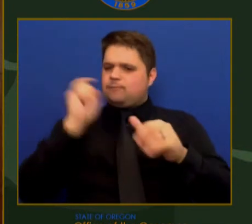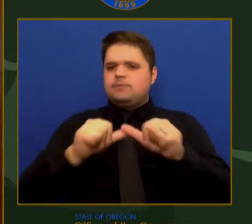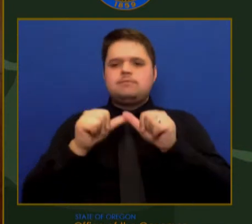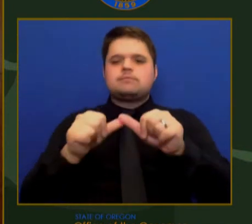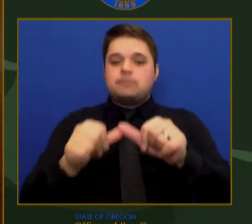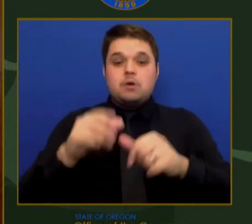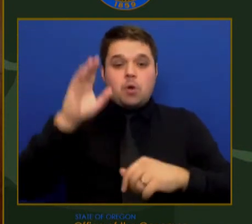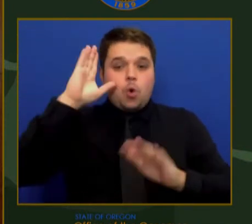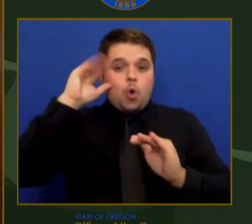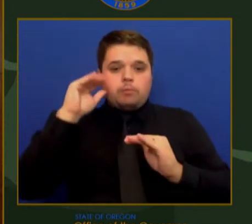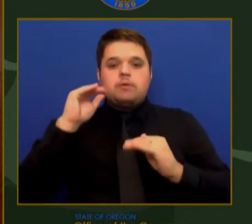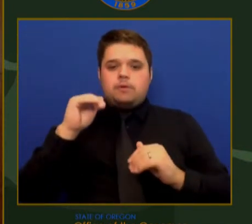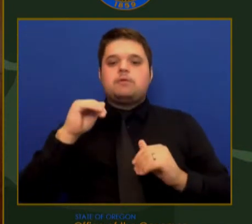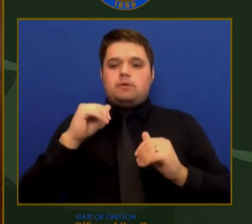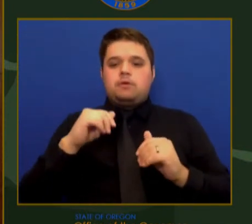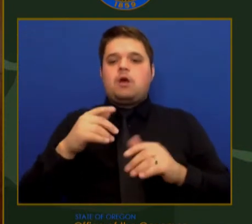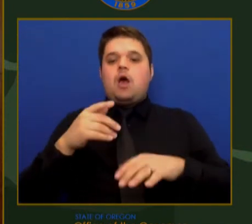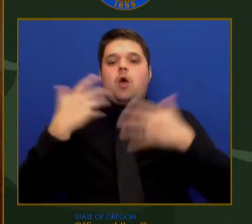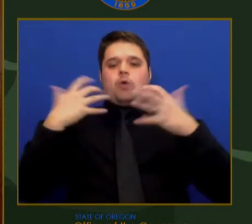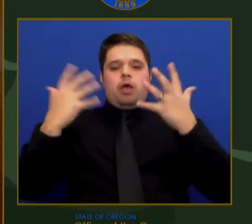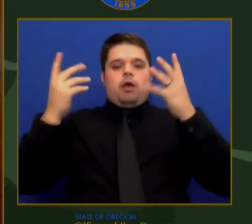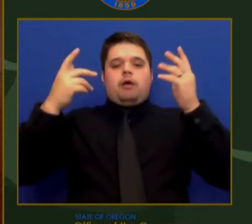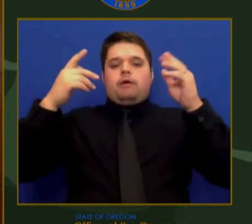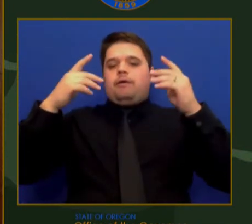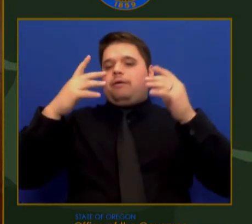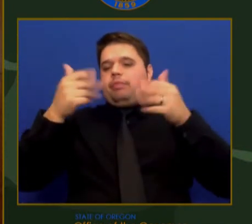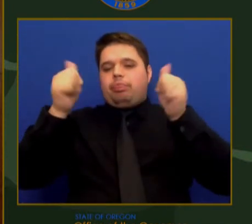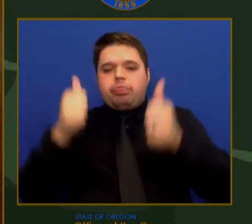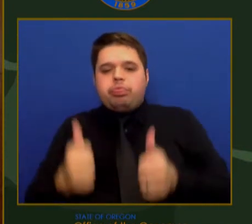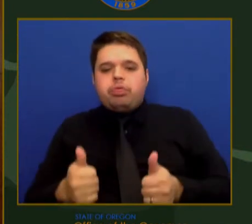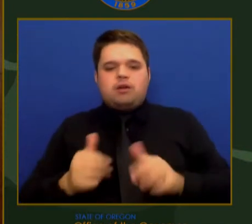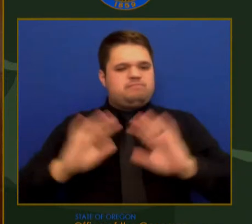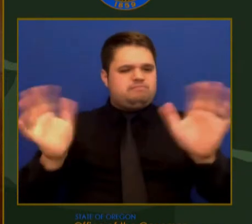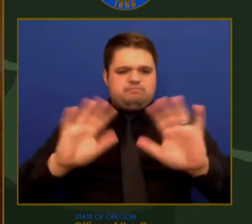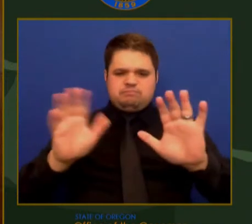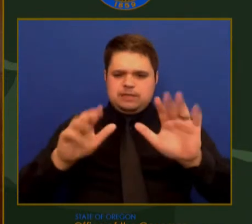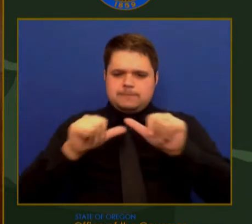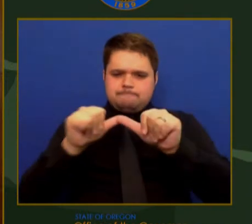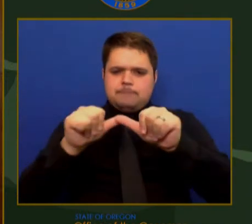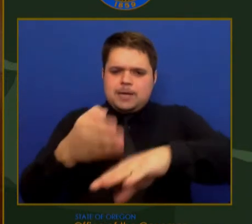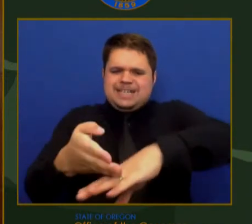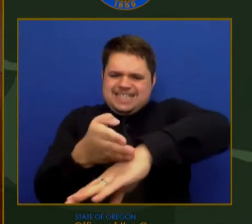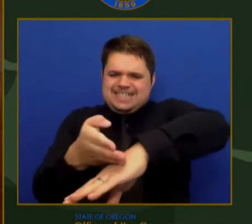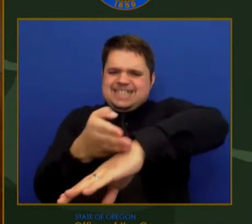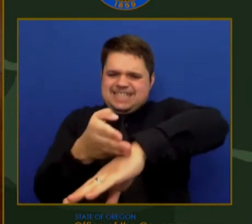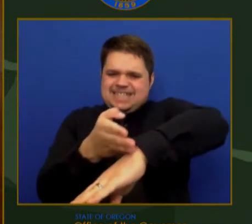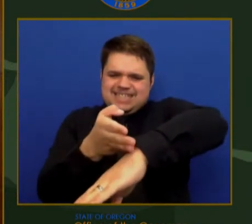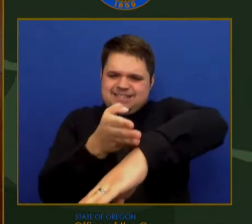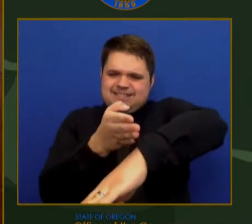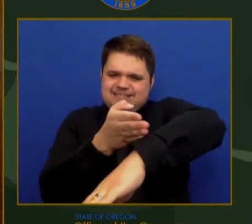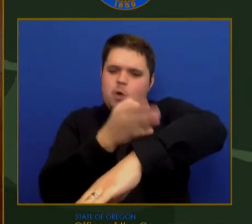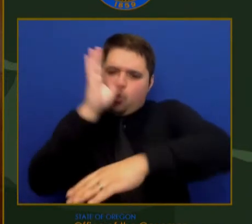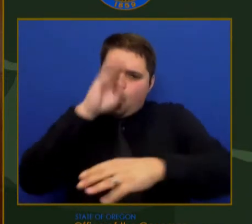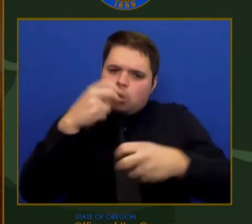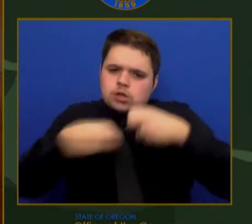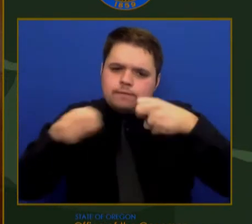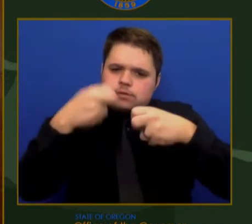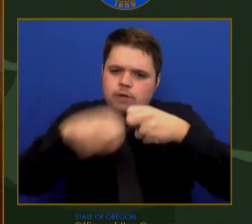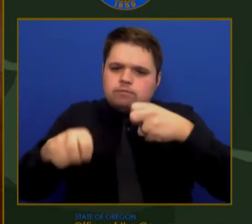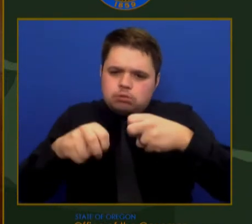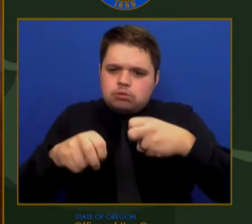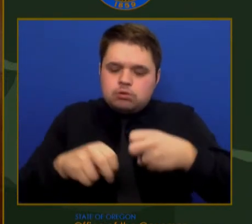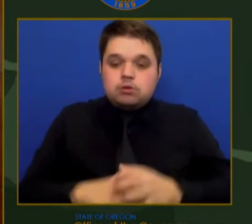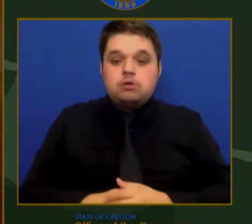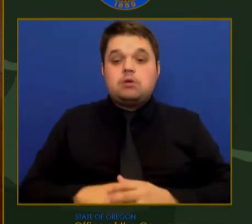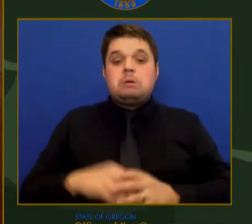on right now. If you sat down recently with young climate leaders, like I have, they